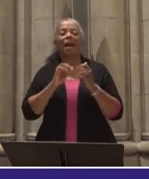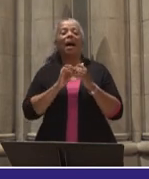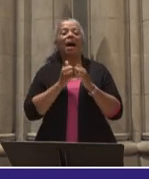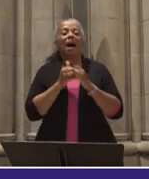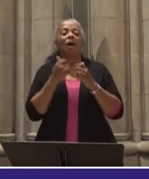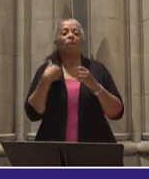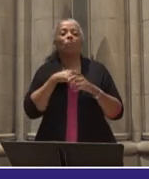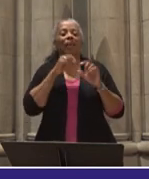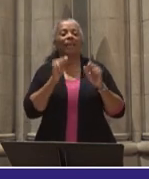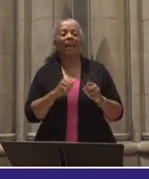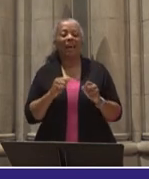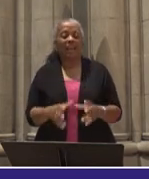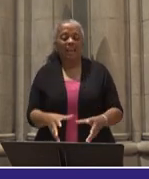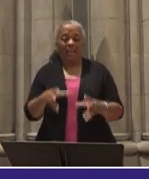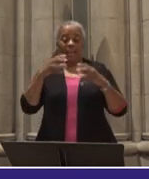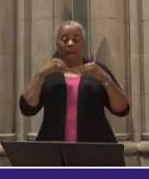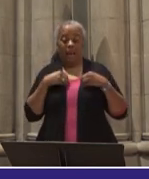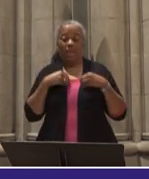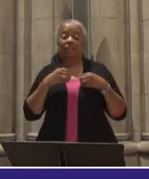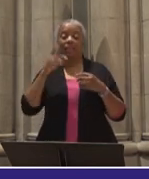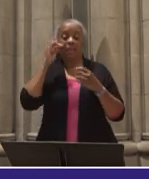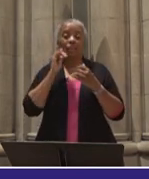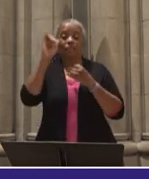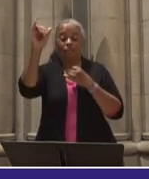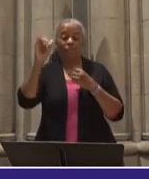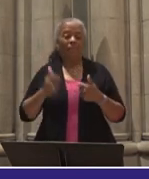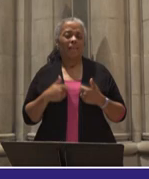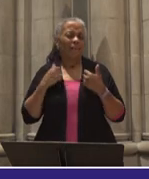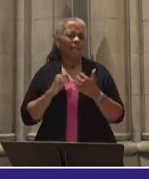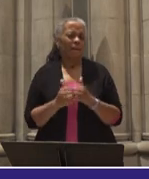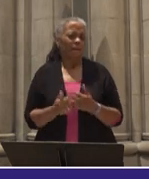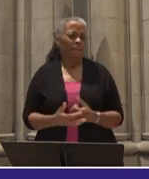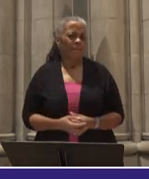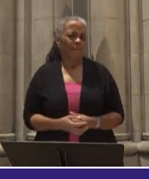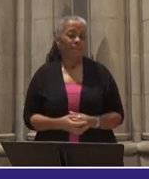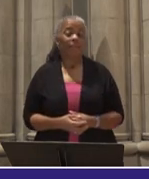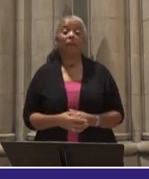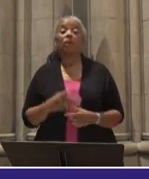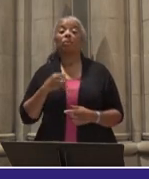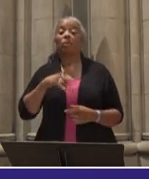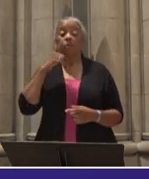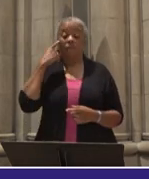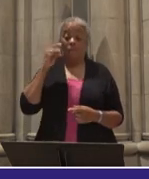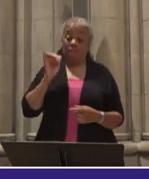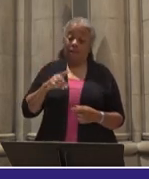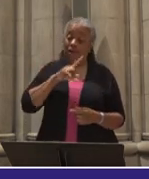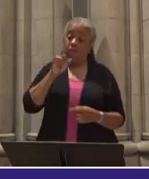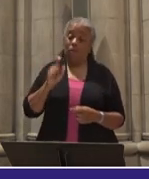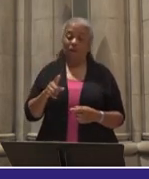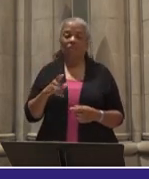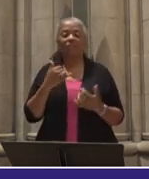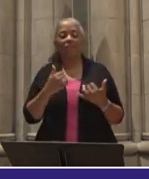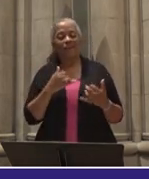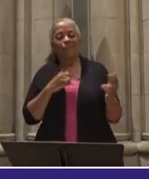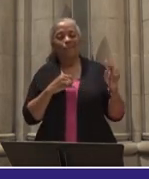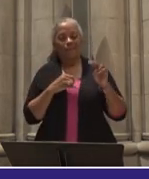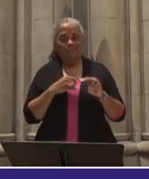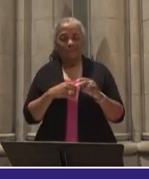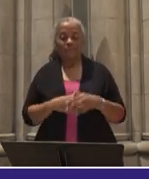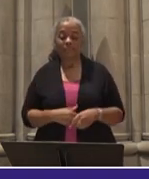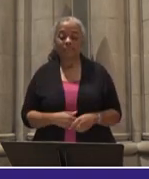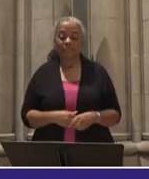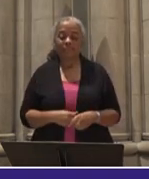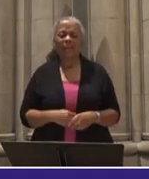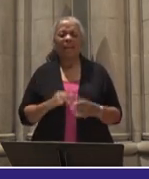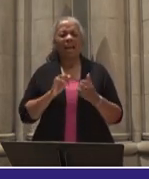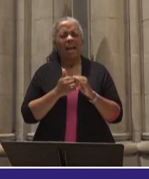can inherit eternal life. And so it is to this question we now turn.